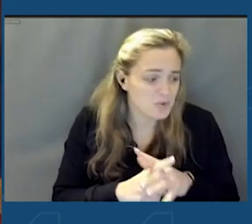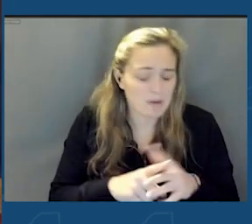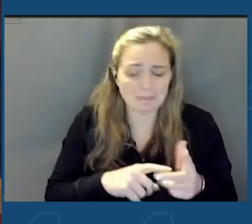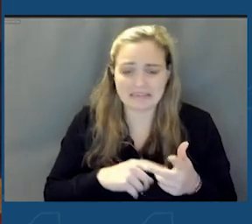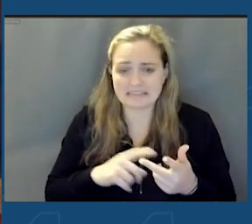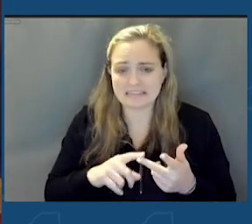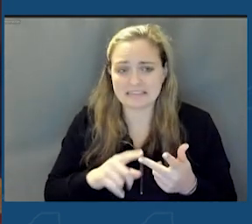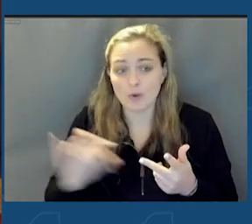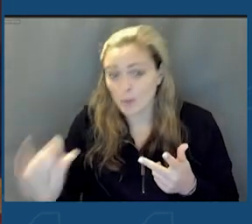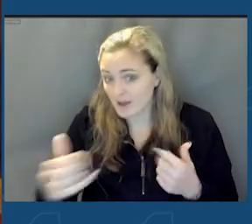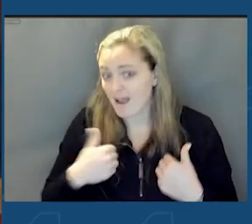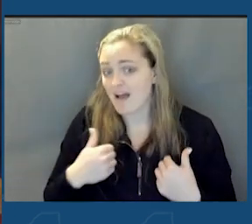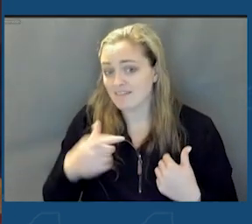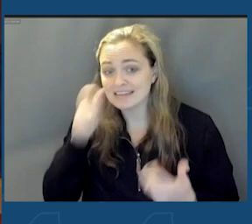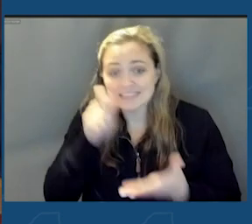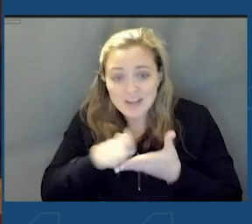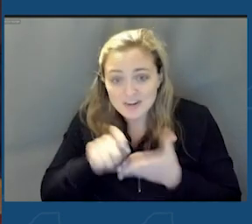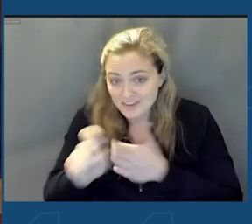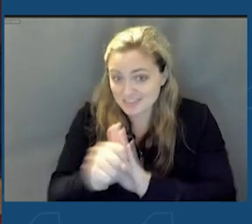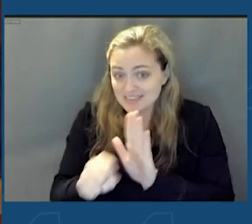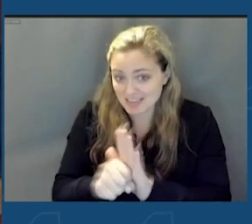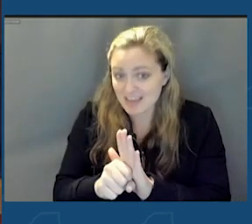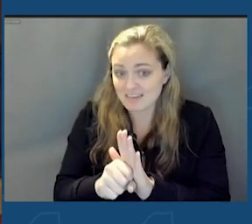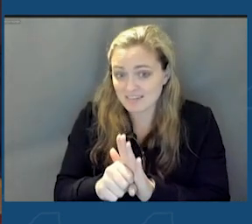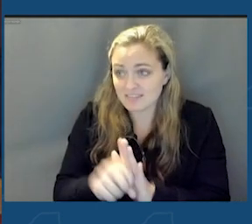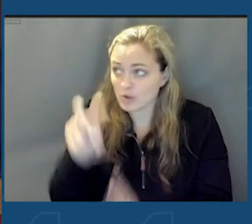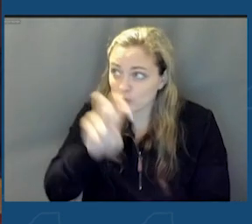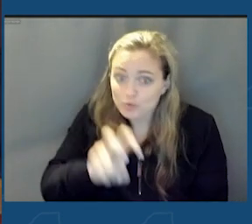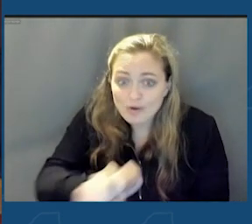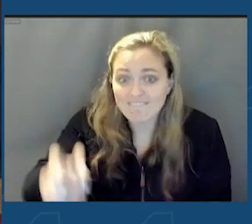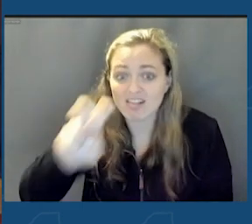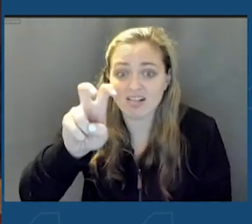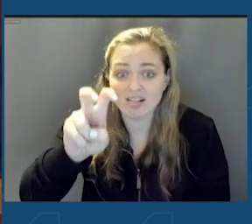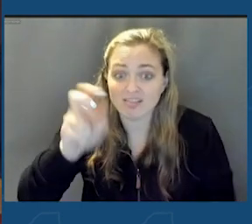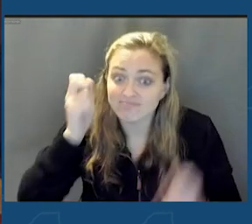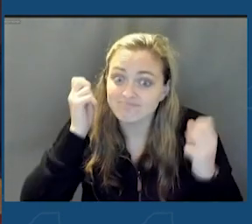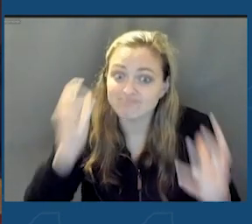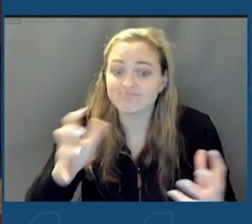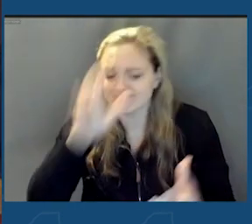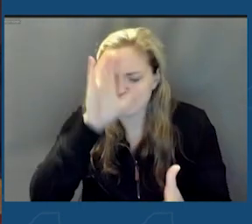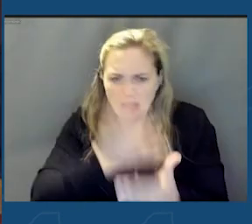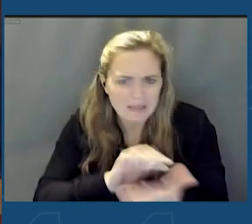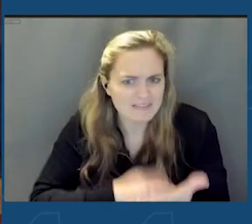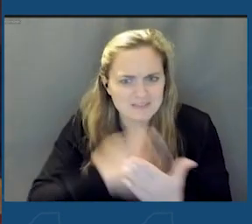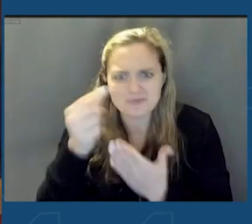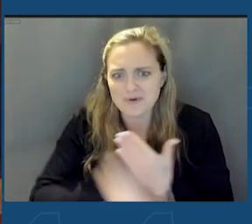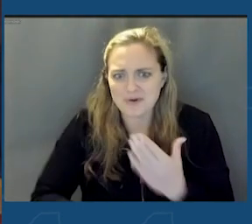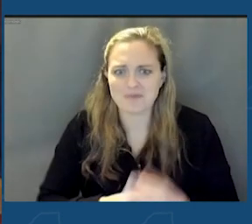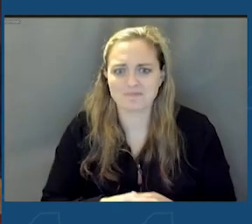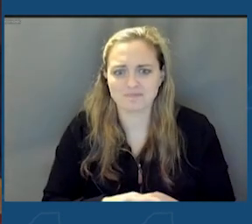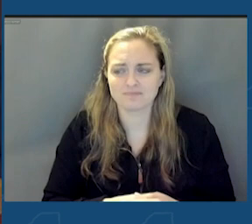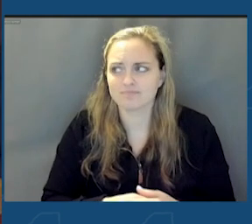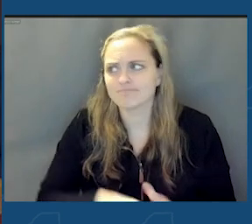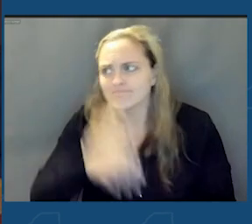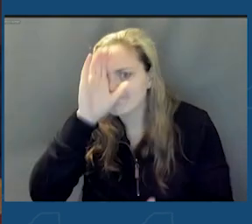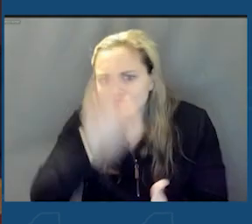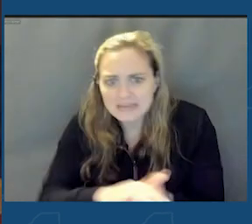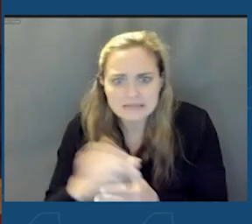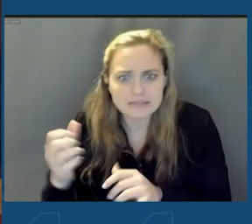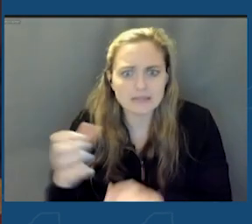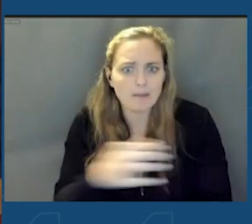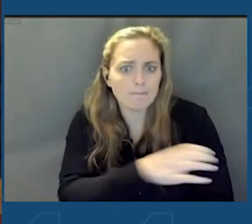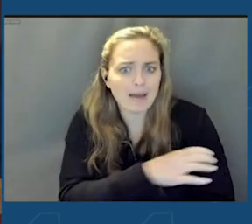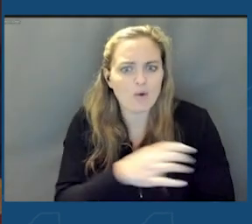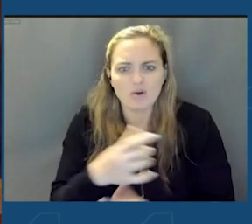also have a Secretary of State who travels extensively and believes in this program, believes in the power of just one